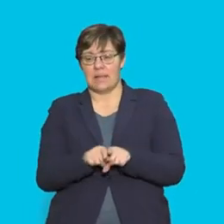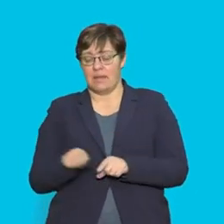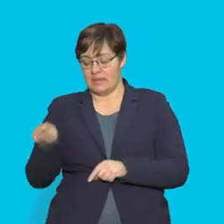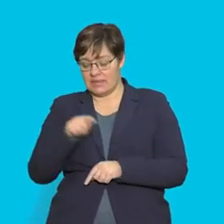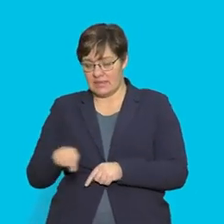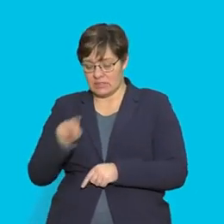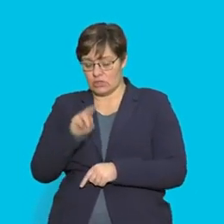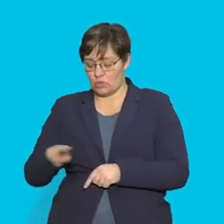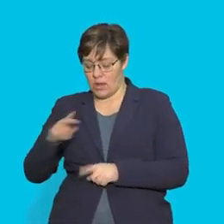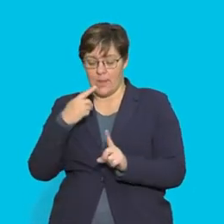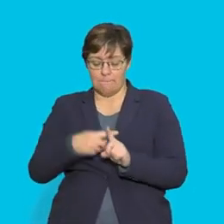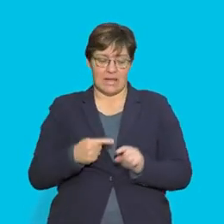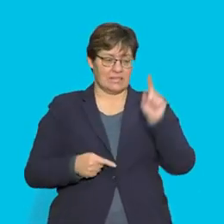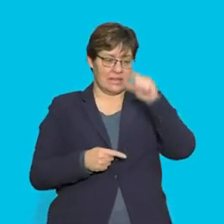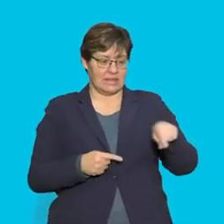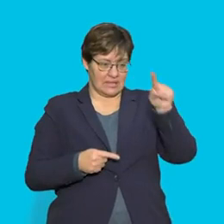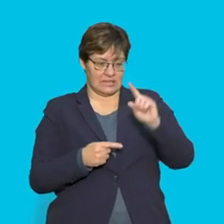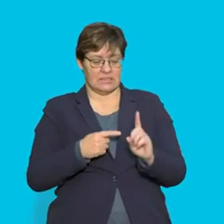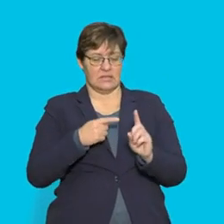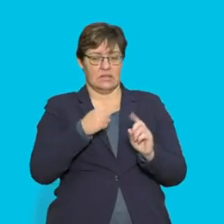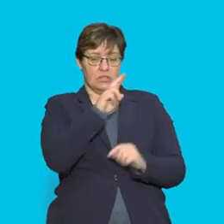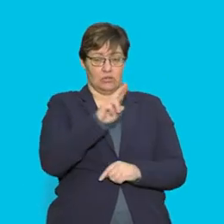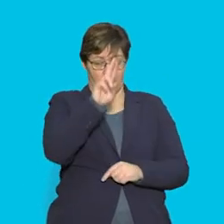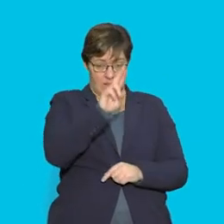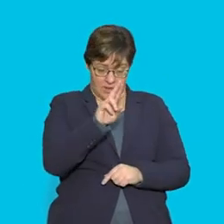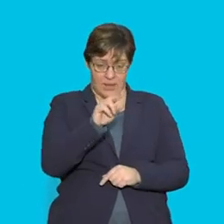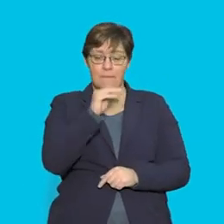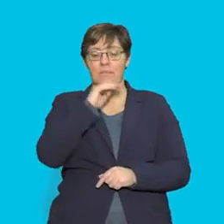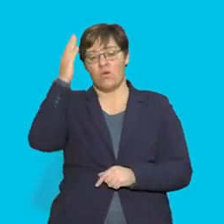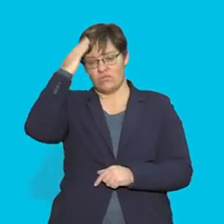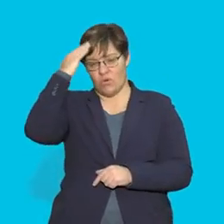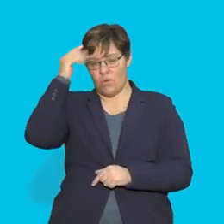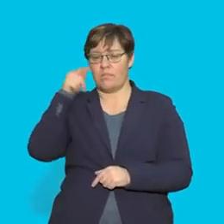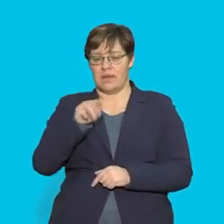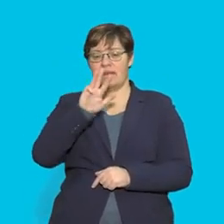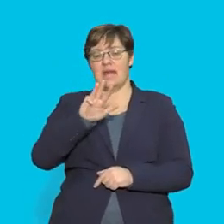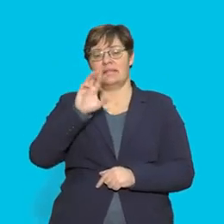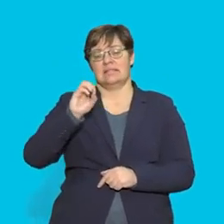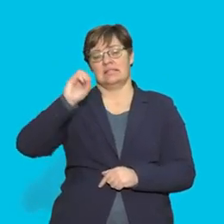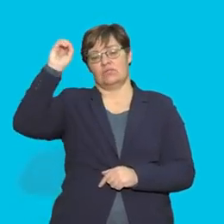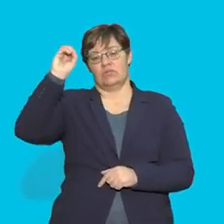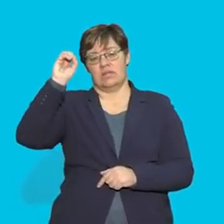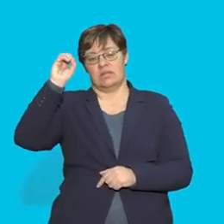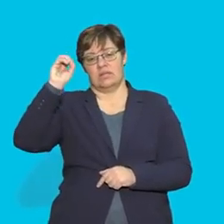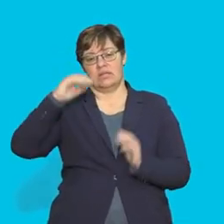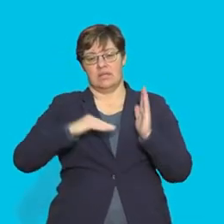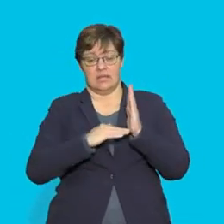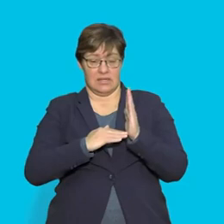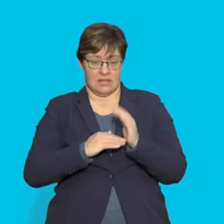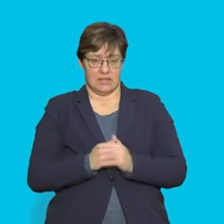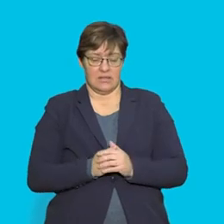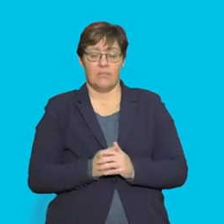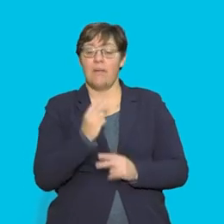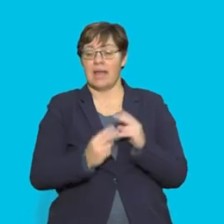same as this side squared plus this side squared, then I will know that this is a 90-degree